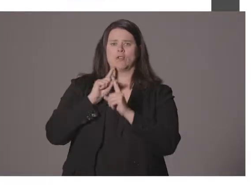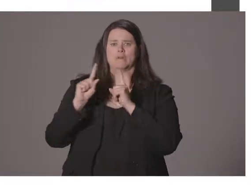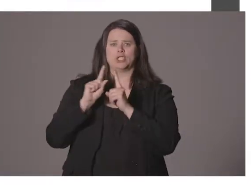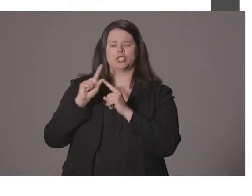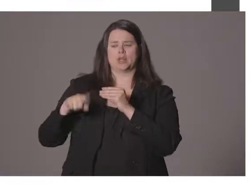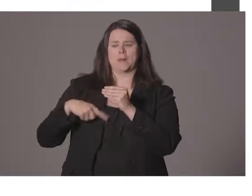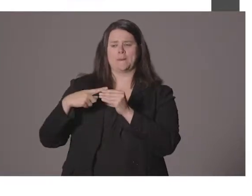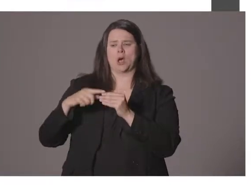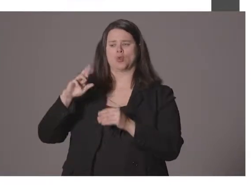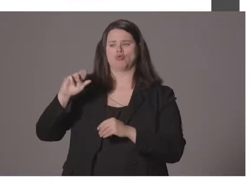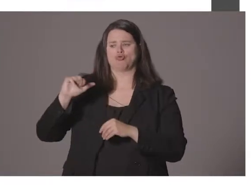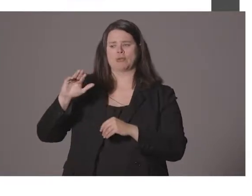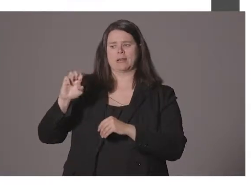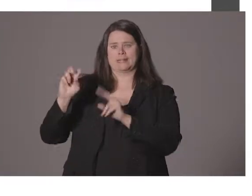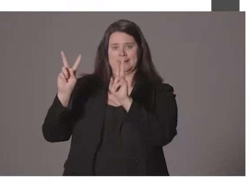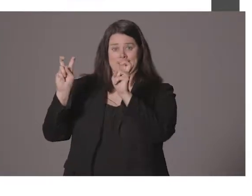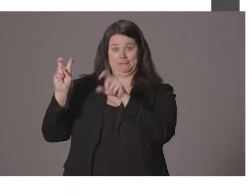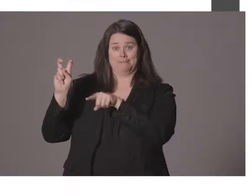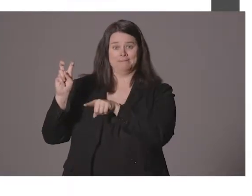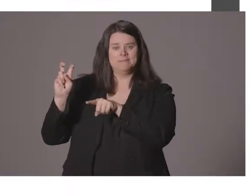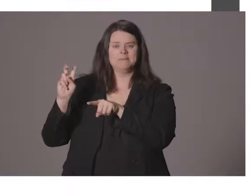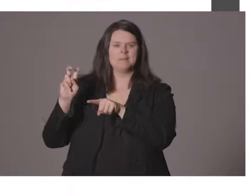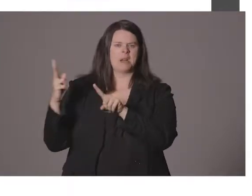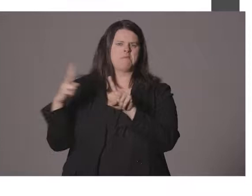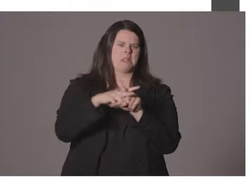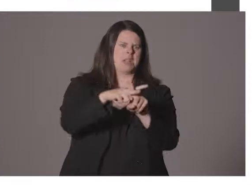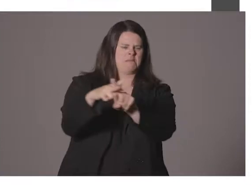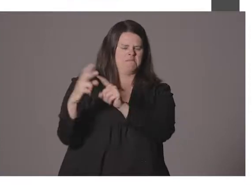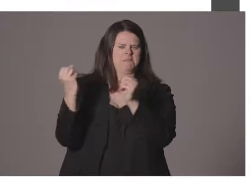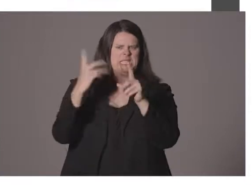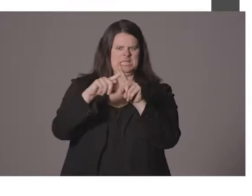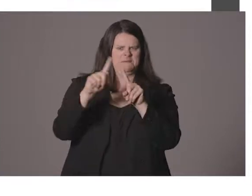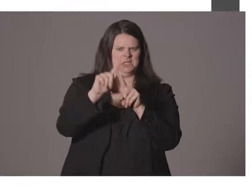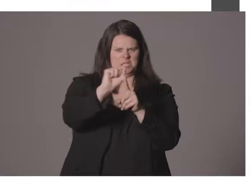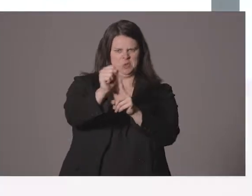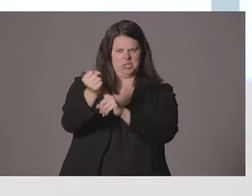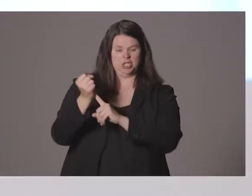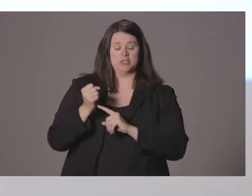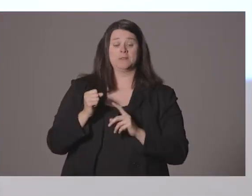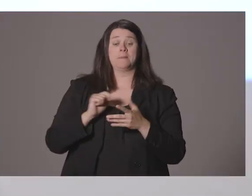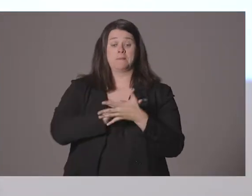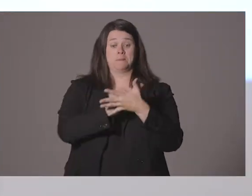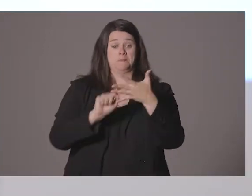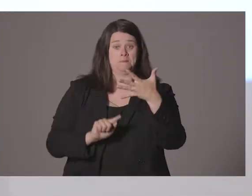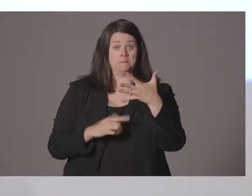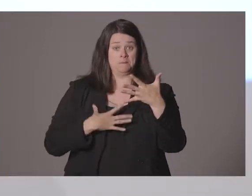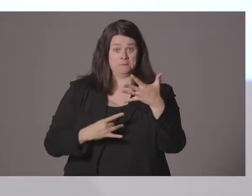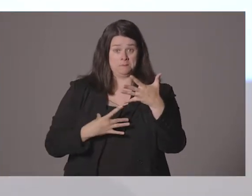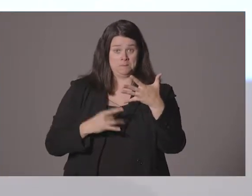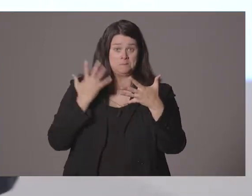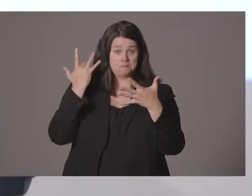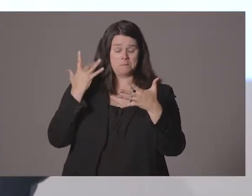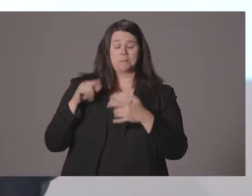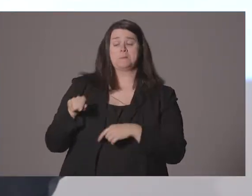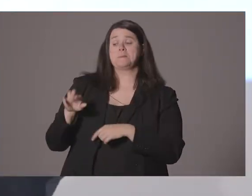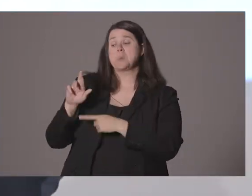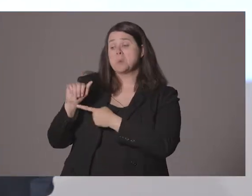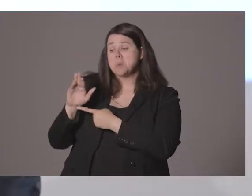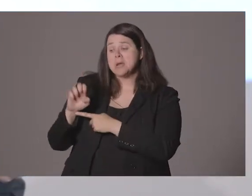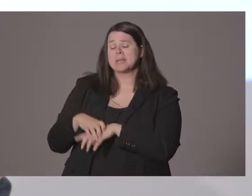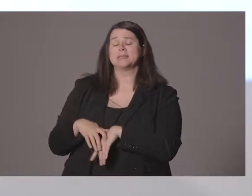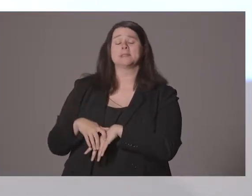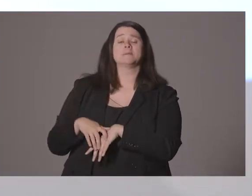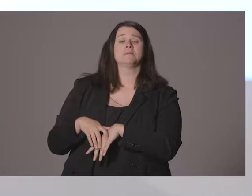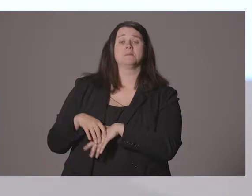Conversations About Race, but they're applicable in a lot of different contexts. I like them because it turns out that talking